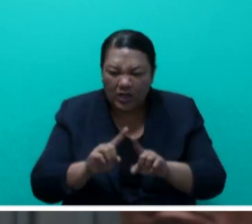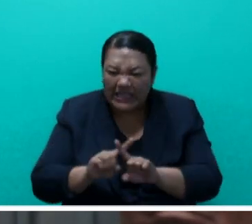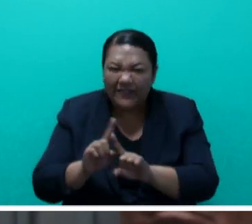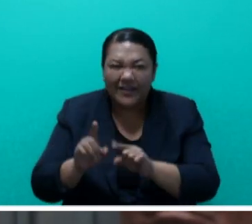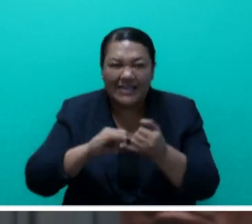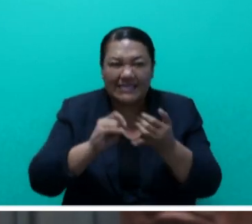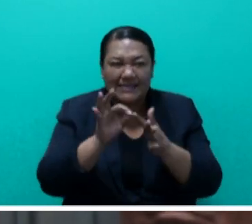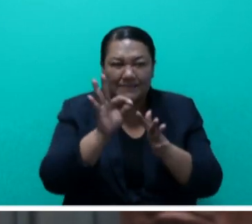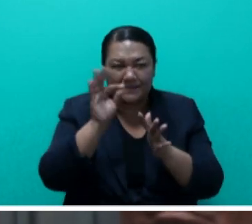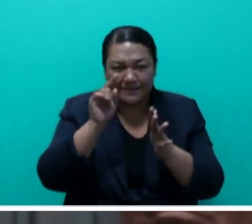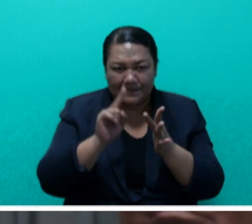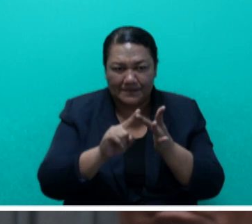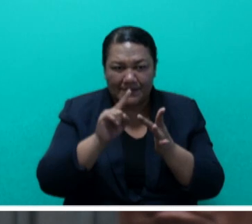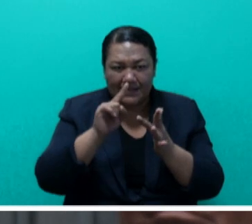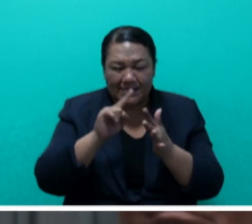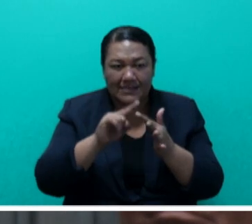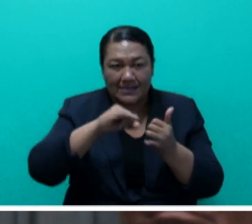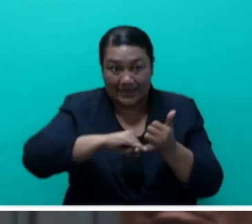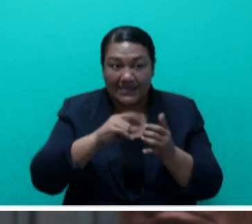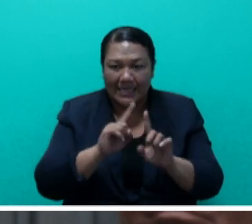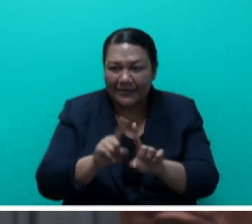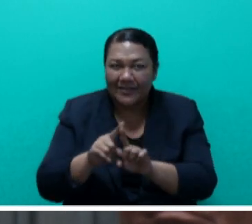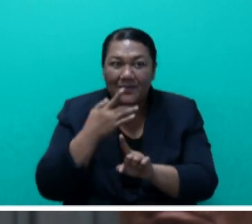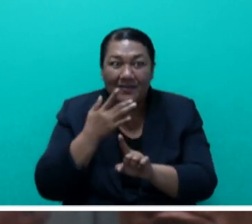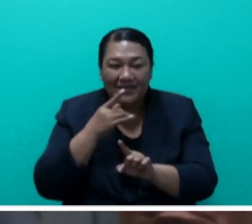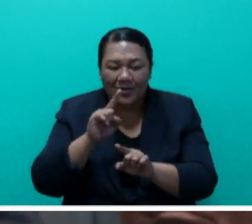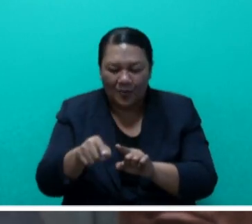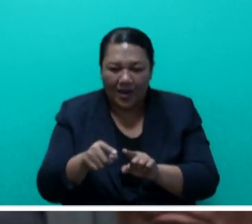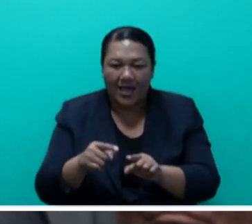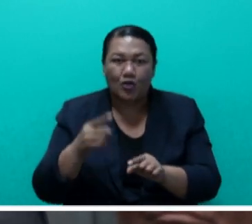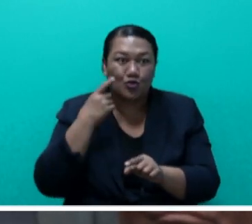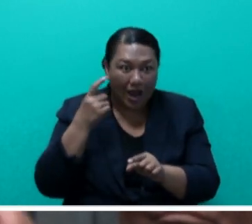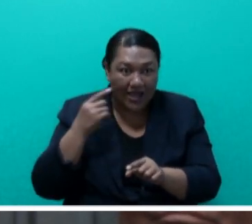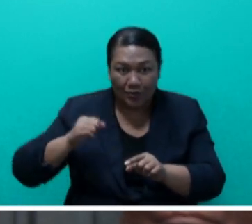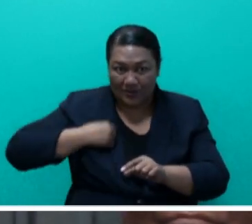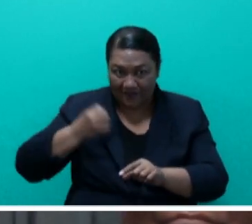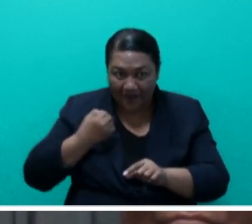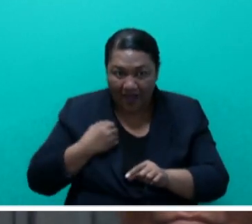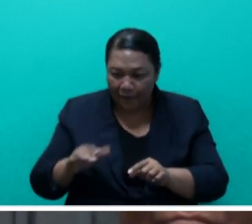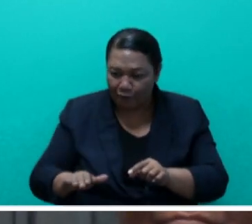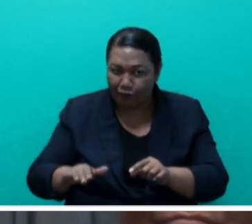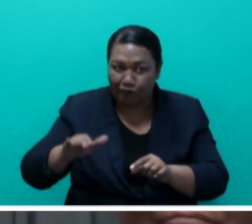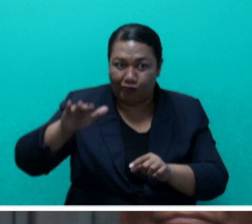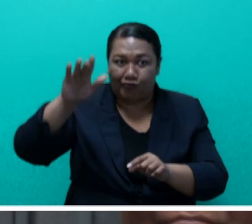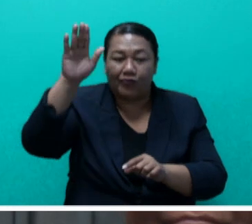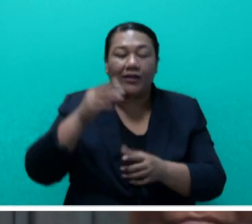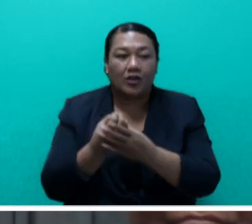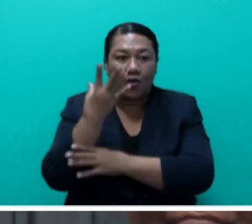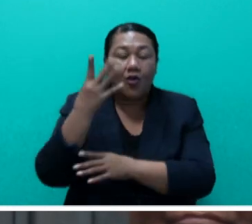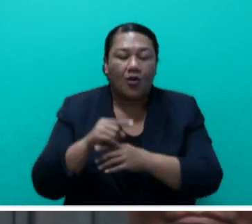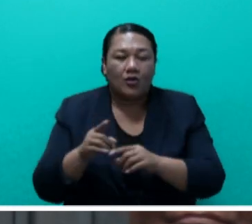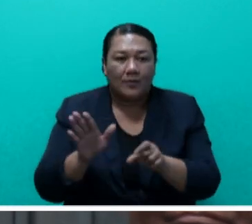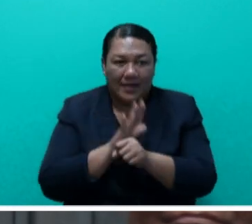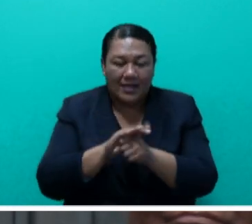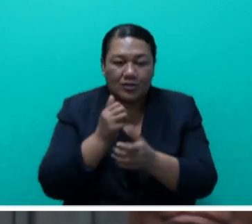with higher mortality and ensure improvement in survival rate moving forward. This is why our research division has established a